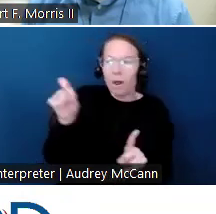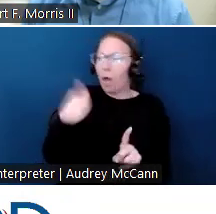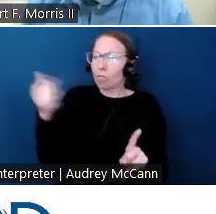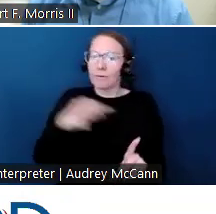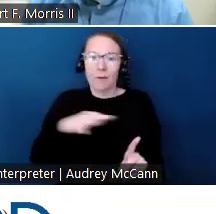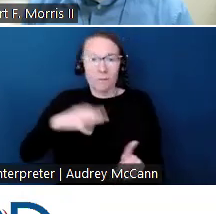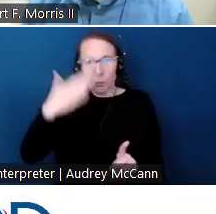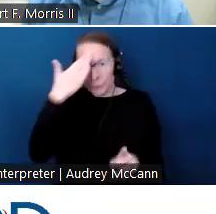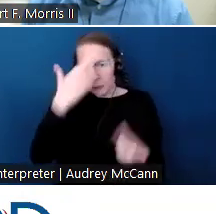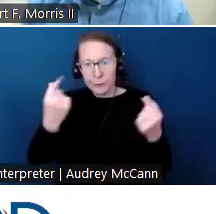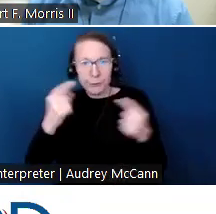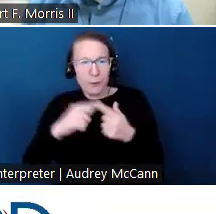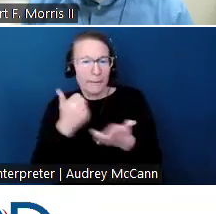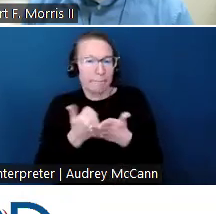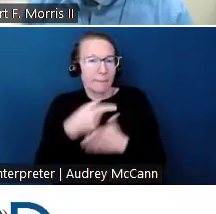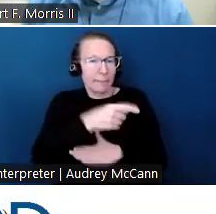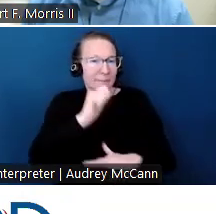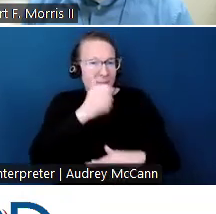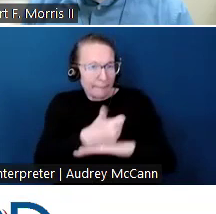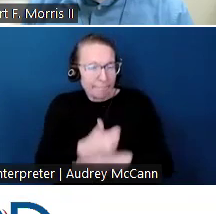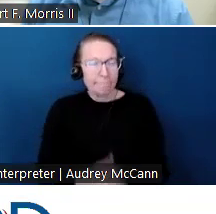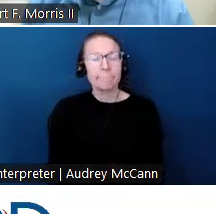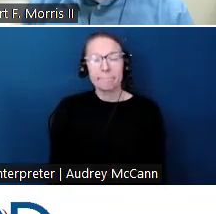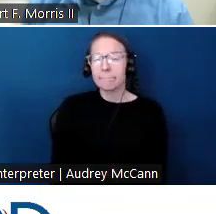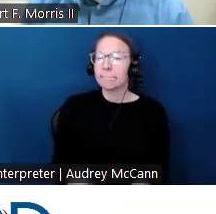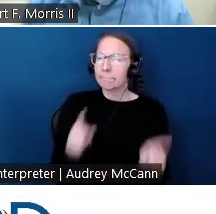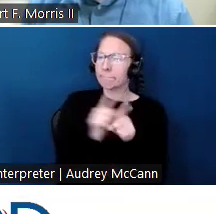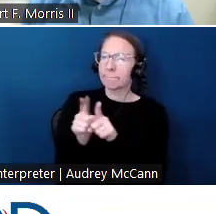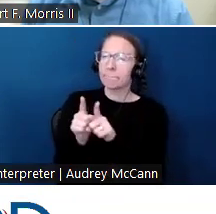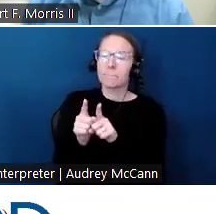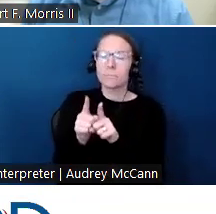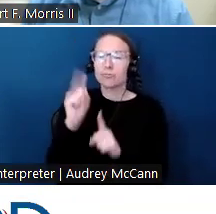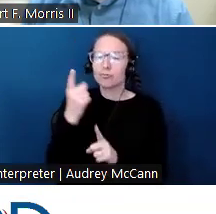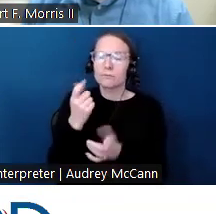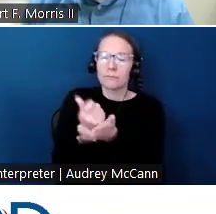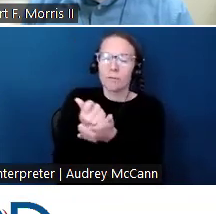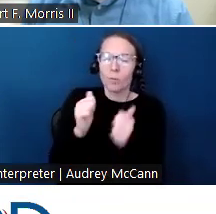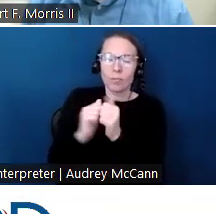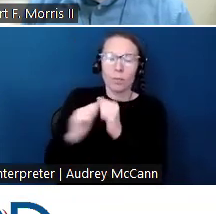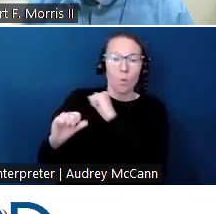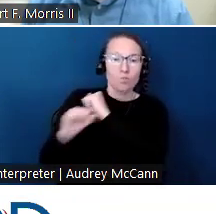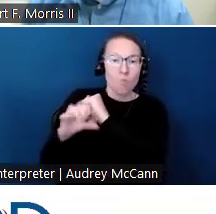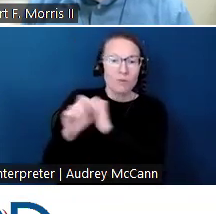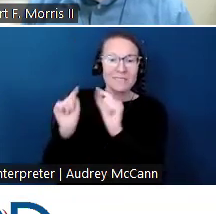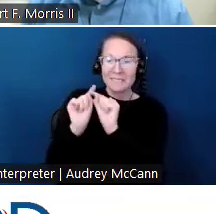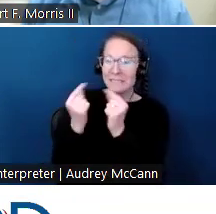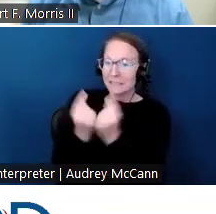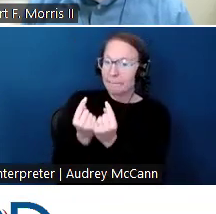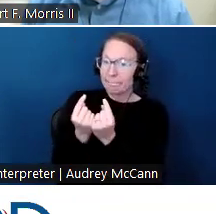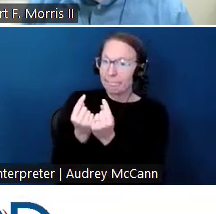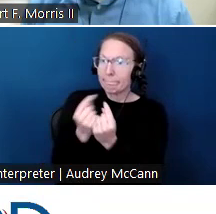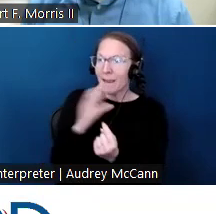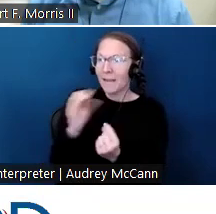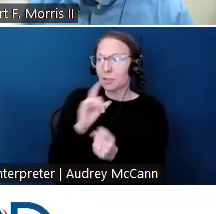up. And also just, assisting with our marketing team, and,